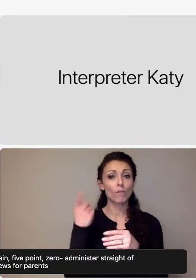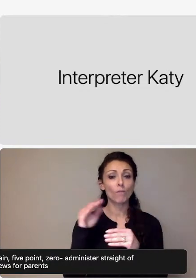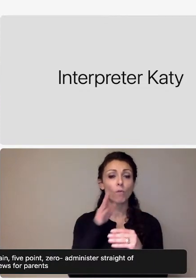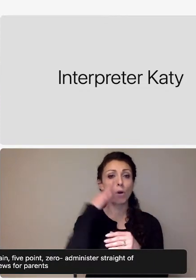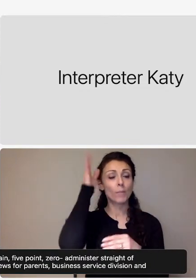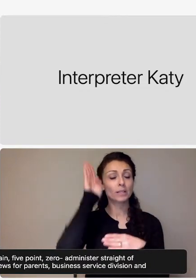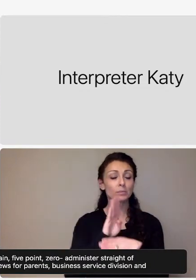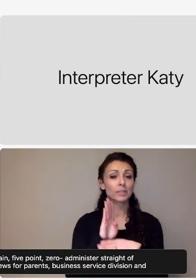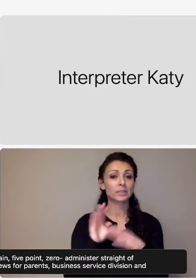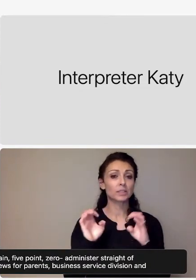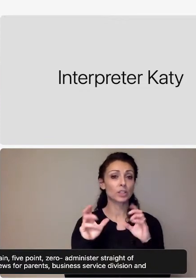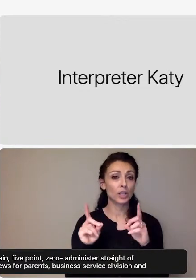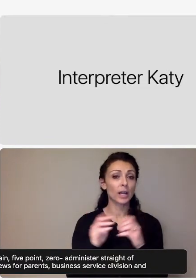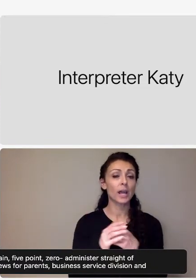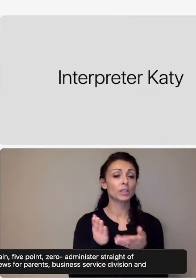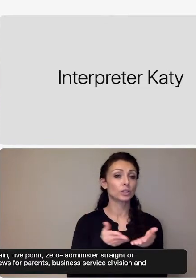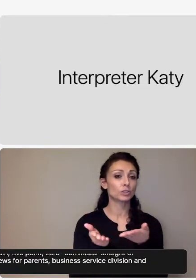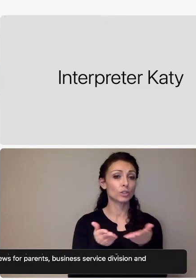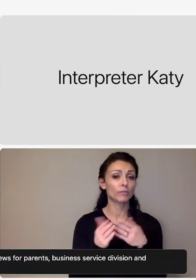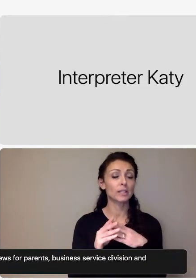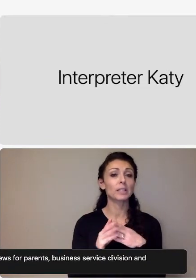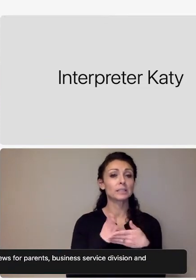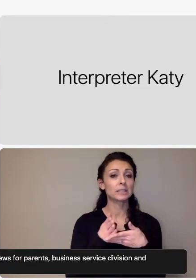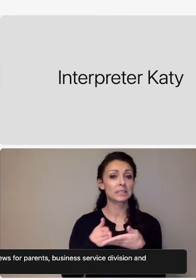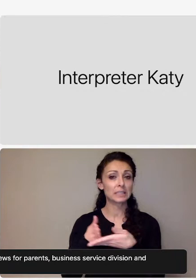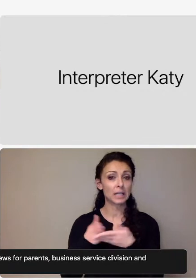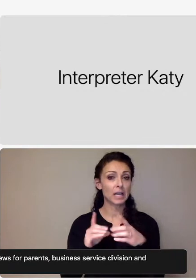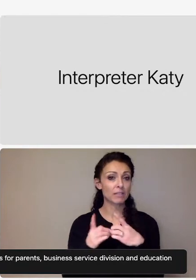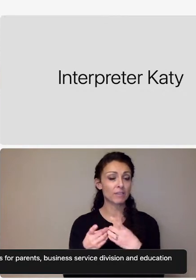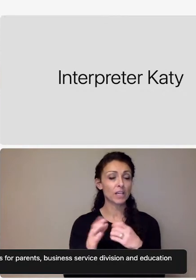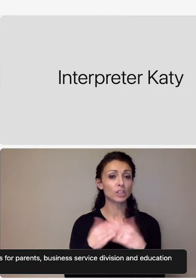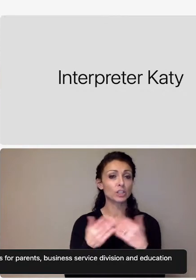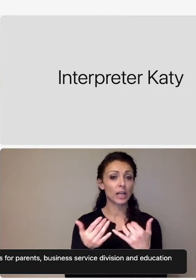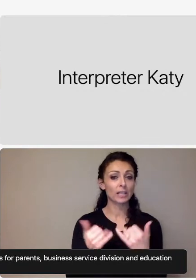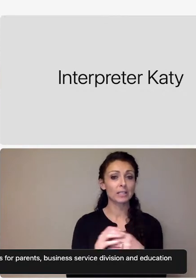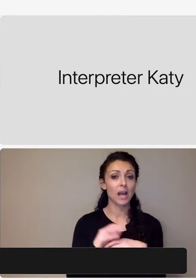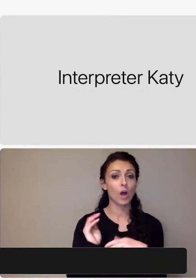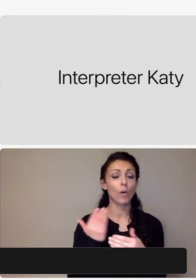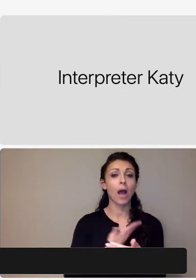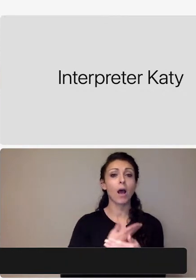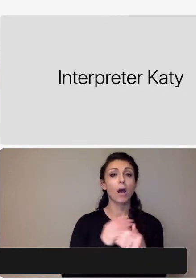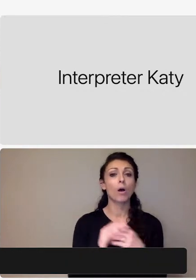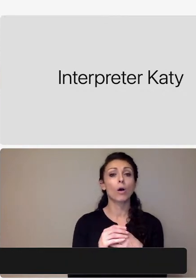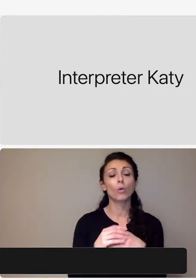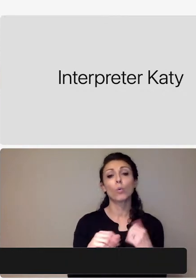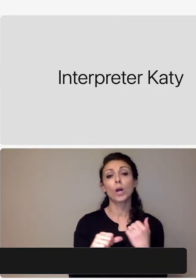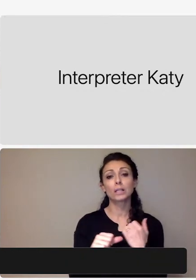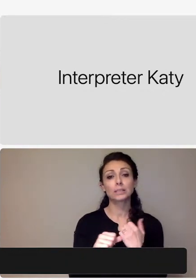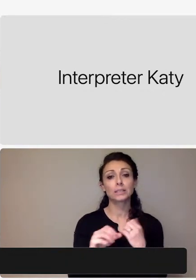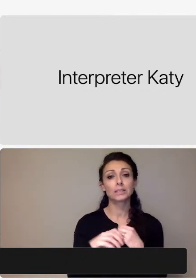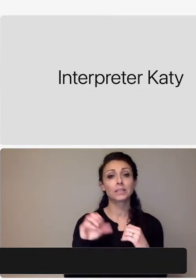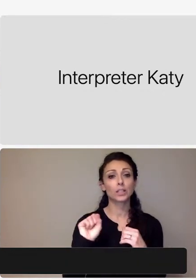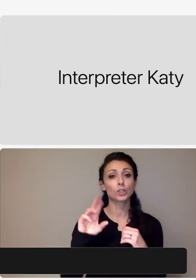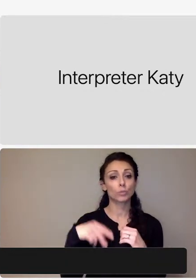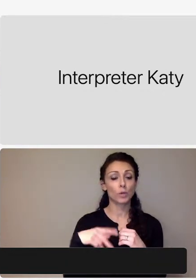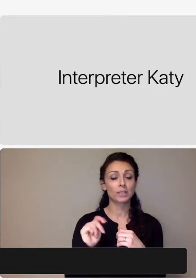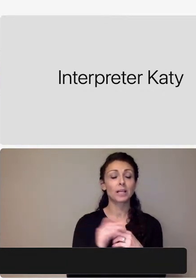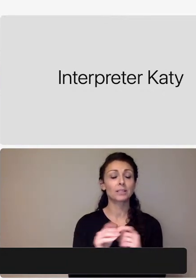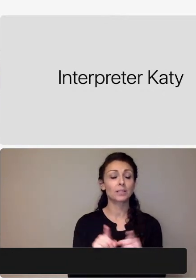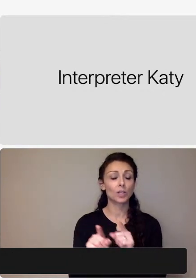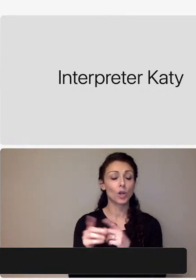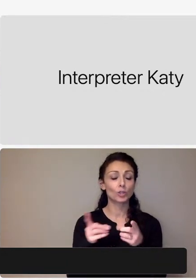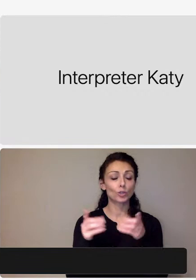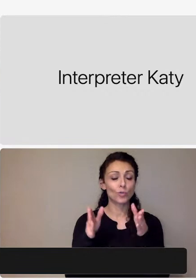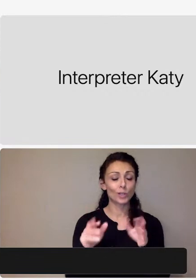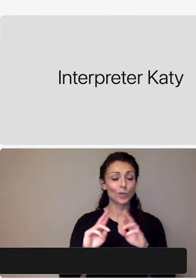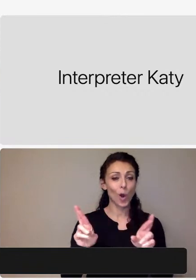education service division and now we have our assistant superintendent and our director uh to ready